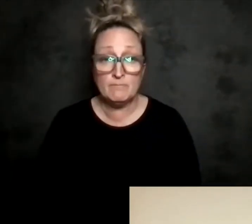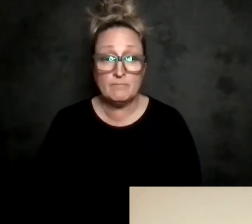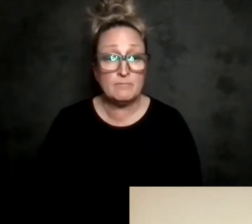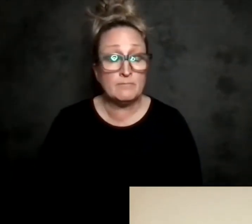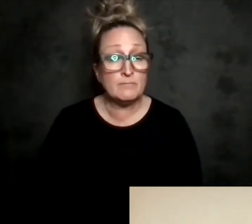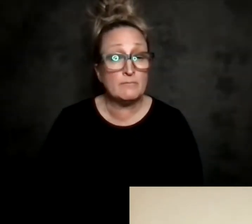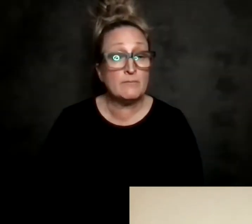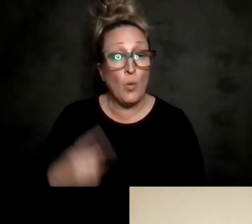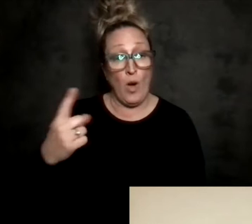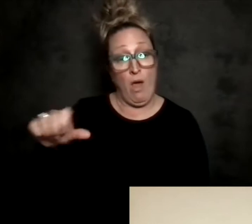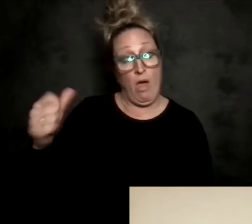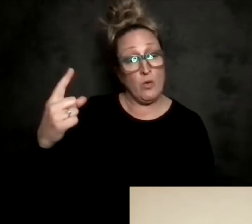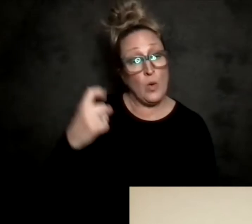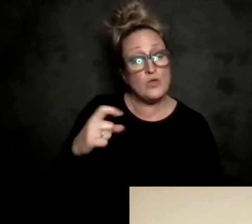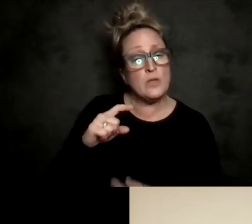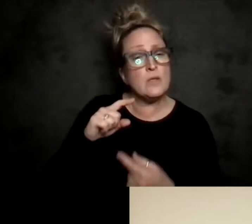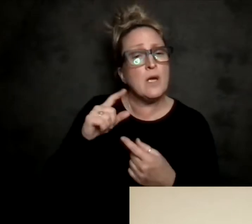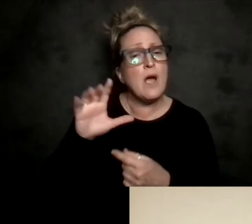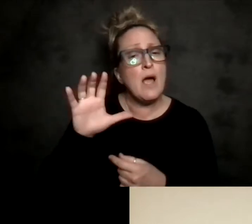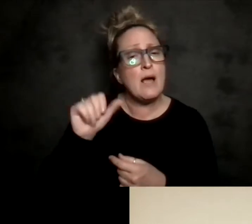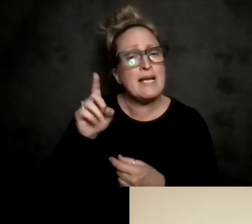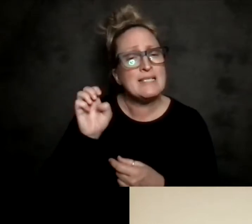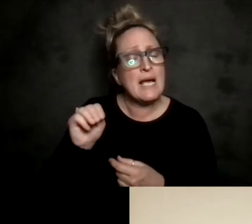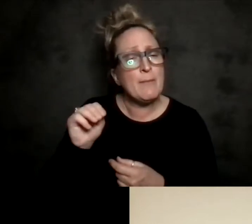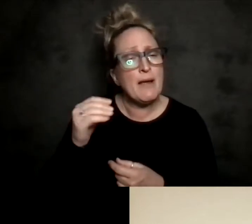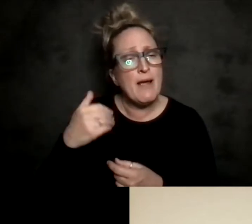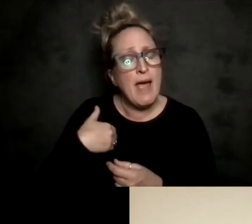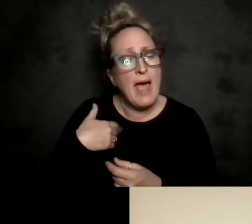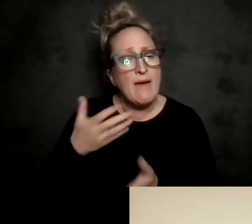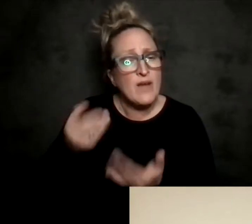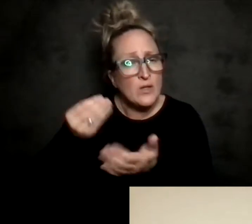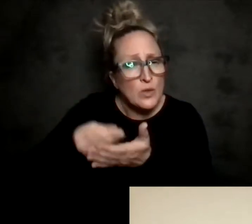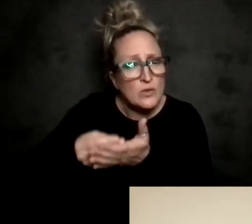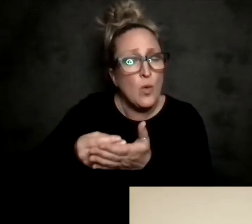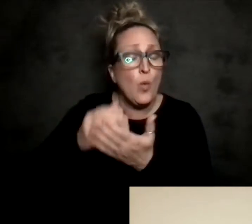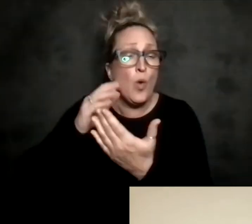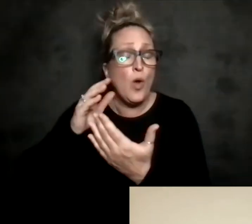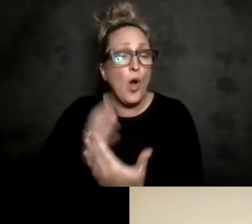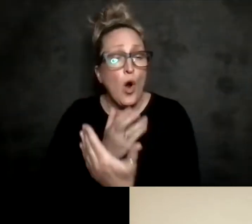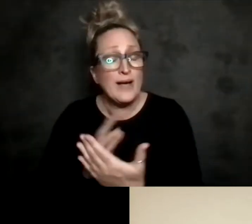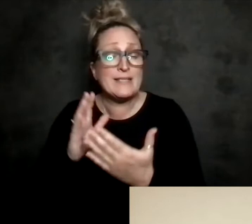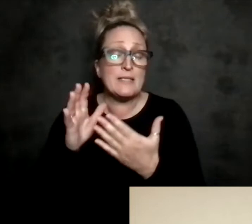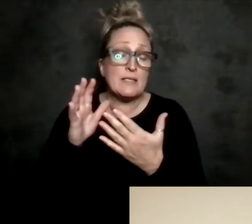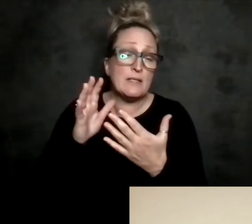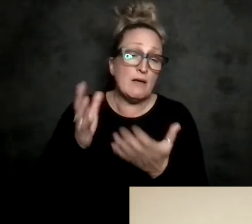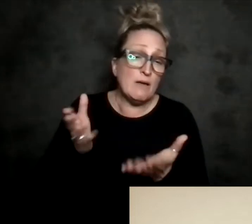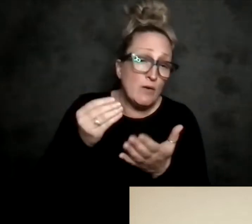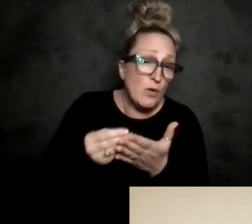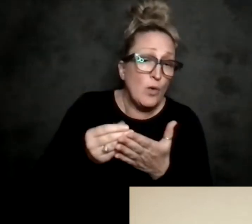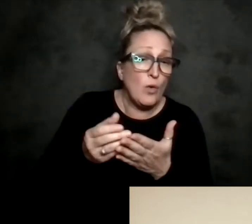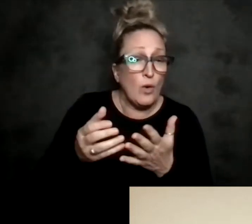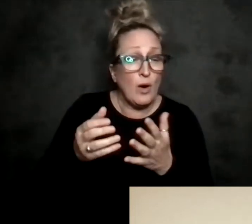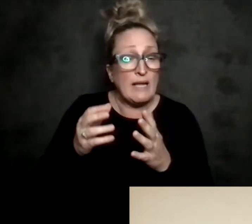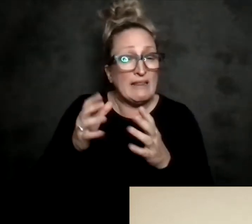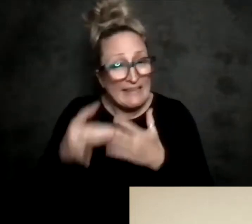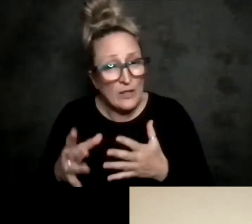And there was a question about, does ADEM have galas to fundraise with artists, musicians, and leaders at universities, for example?